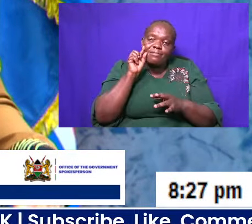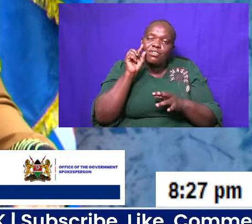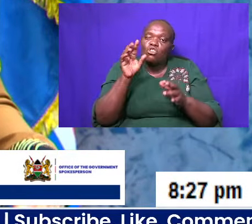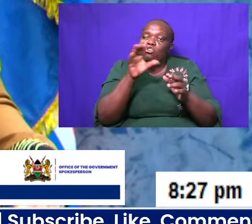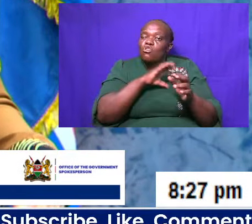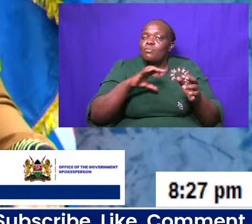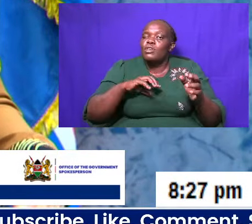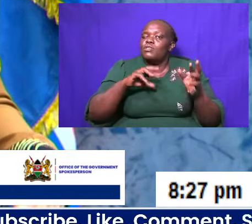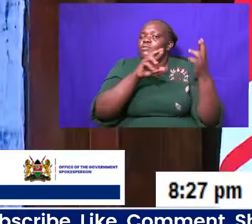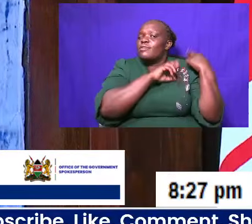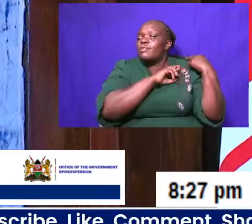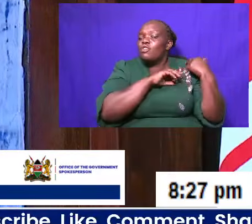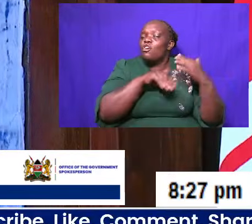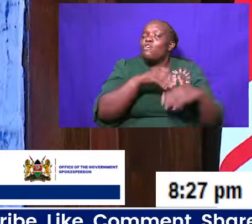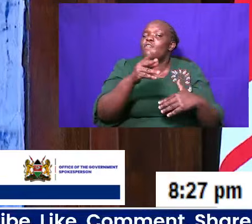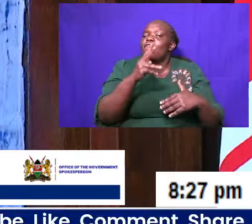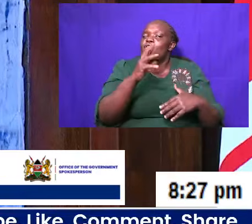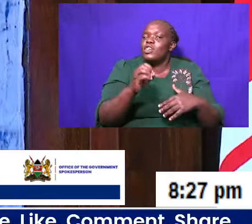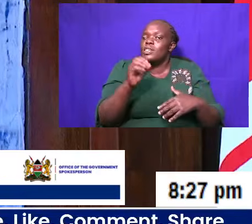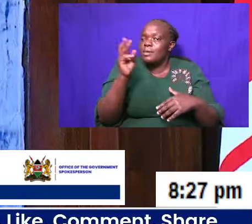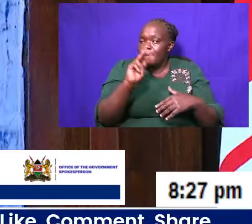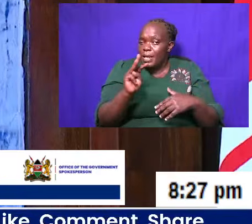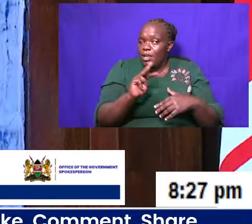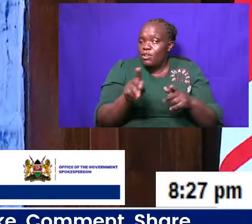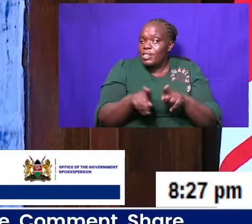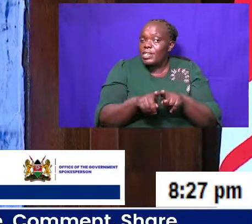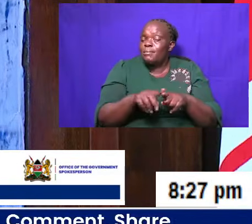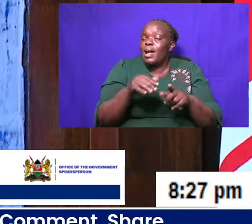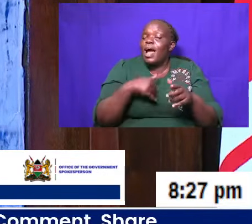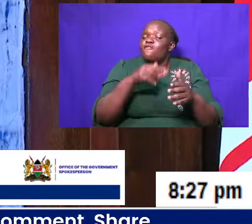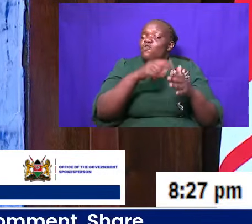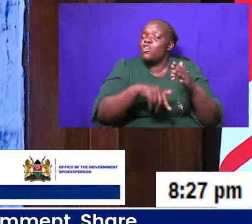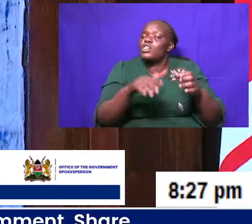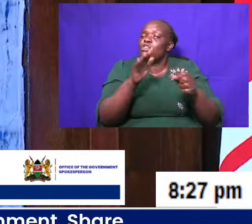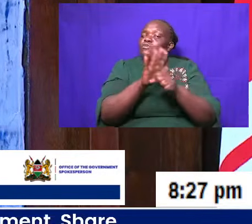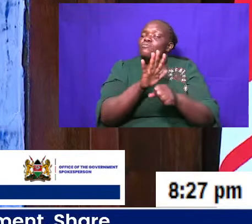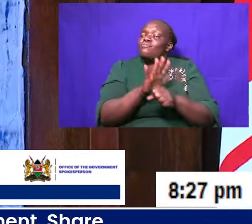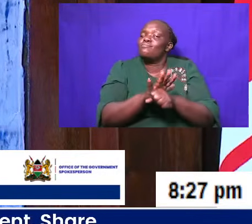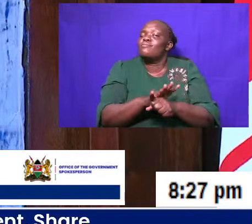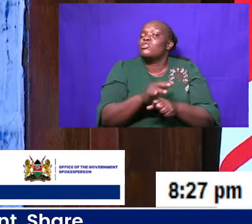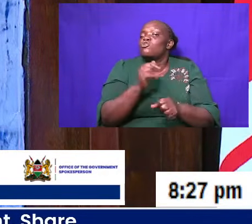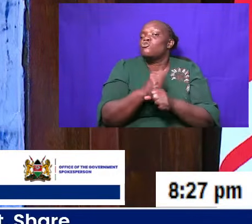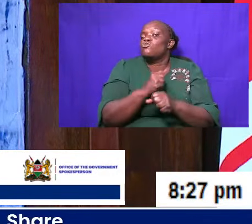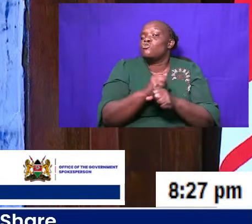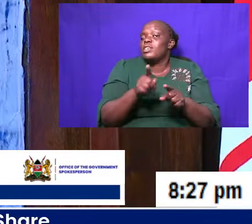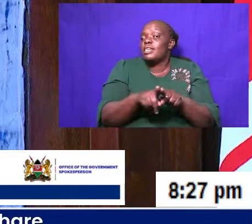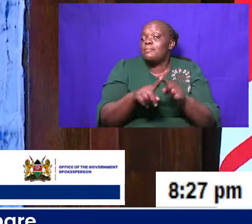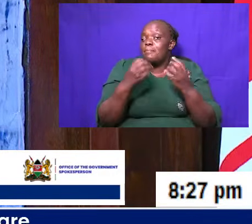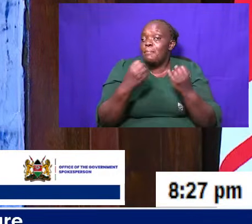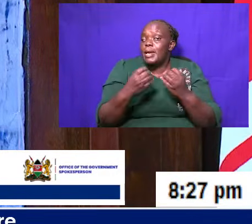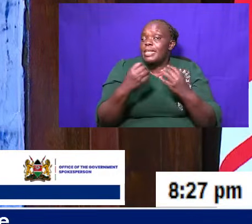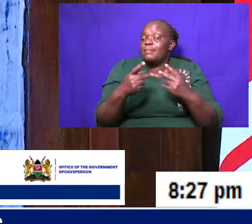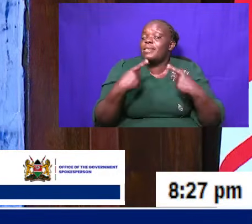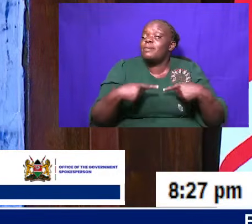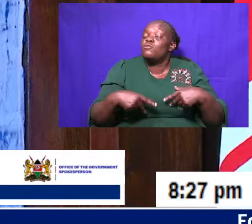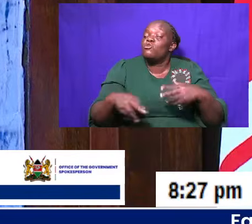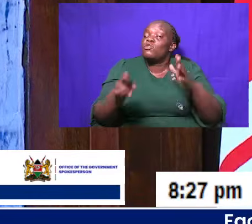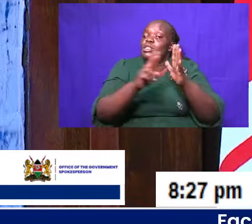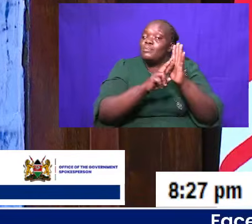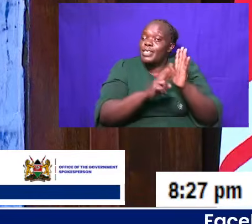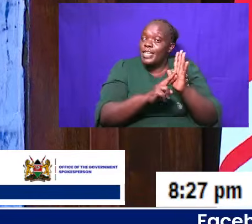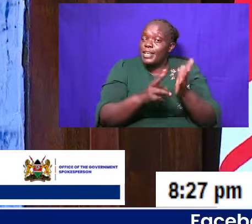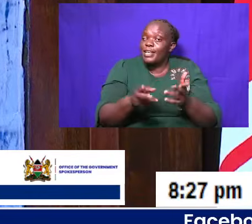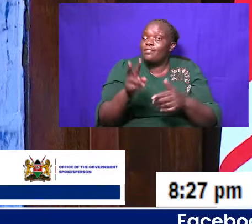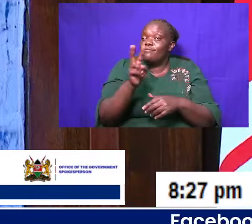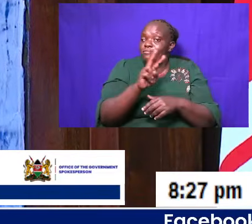in charge of over 40 million Kenyans. Yani we have so much to do and so many people to represent, and actually